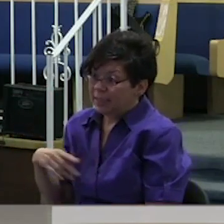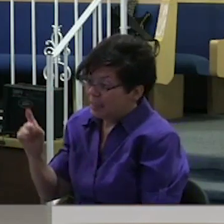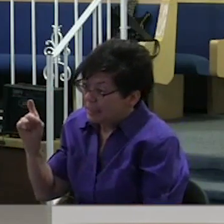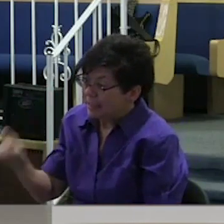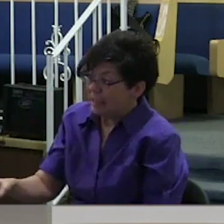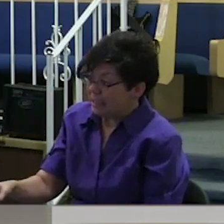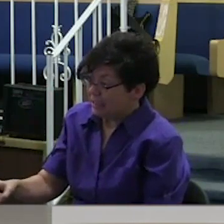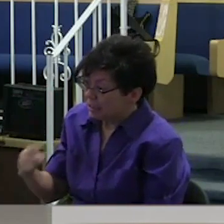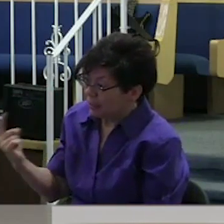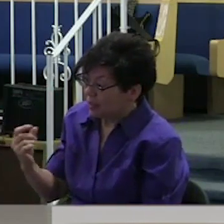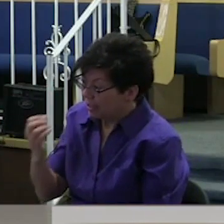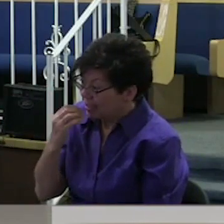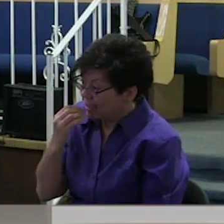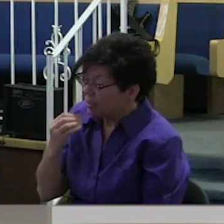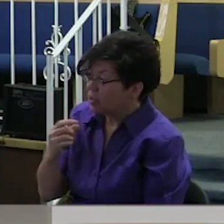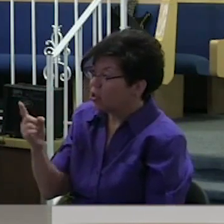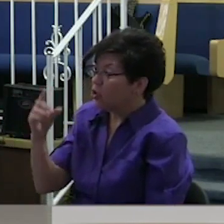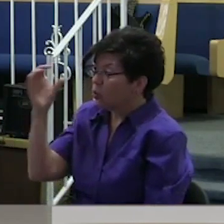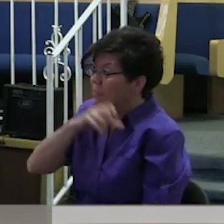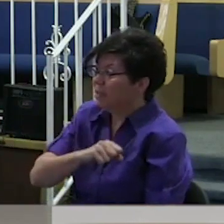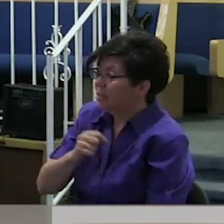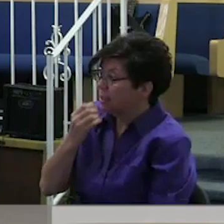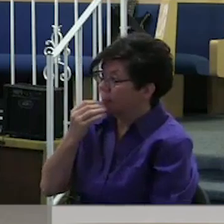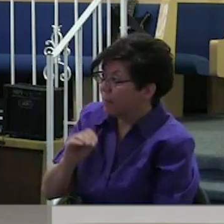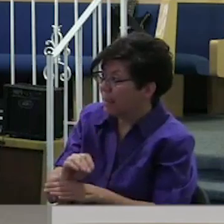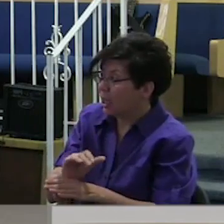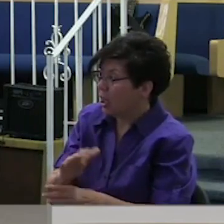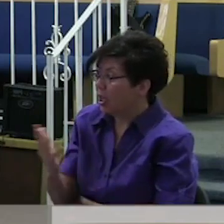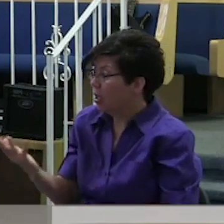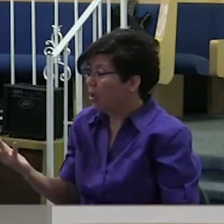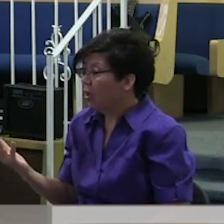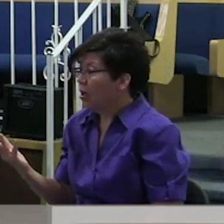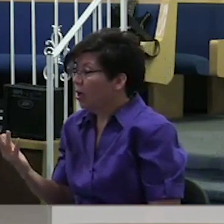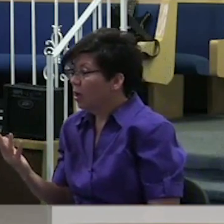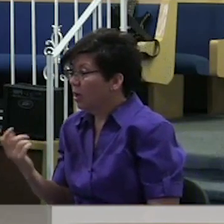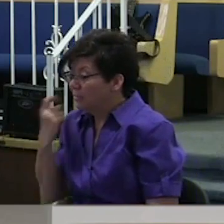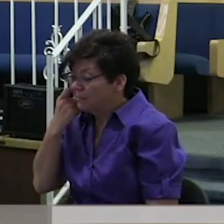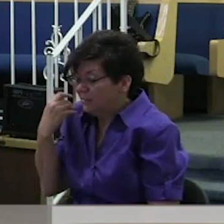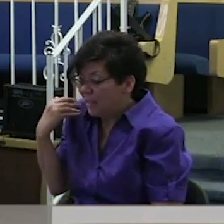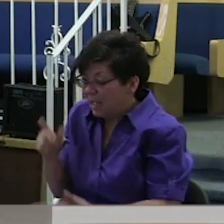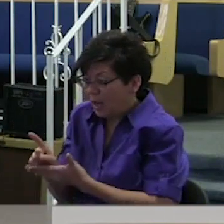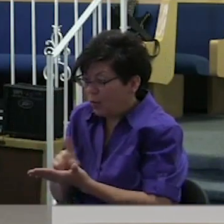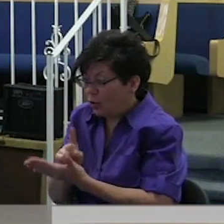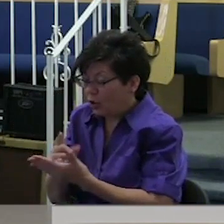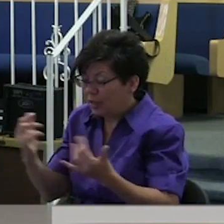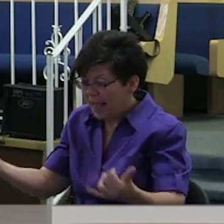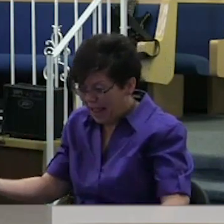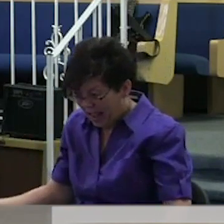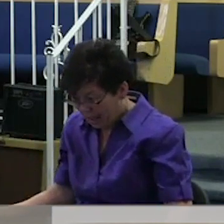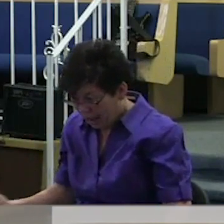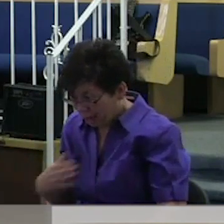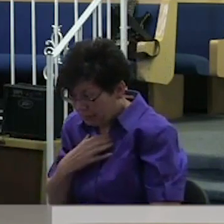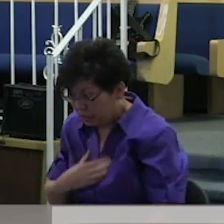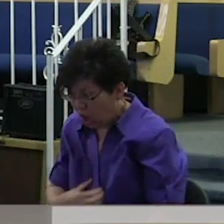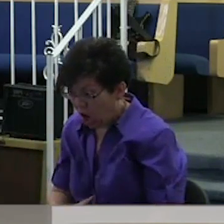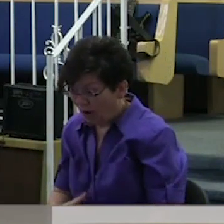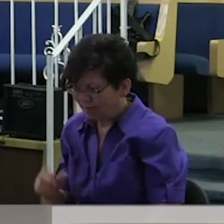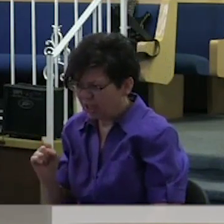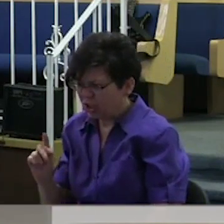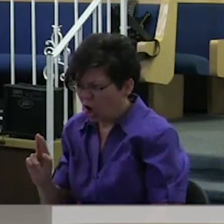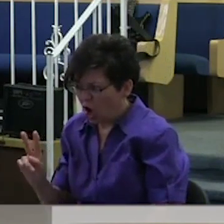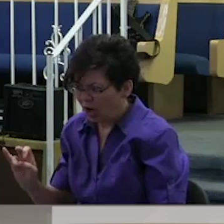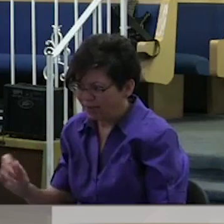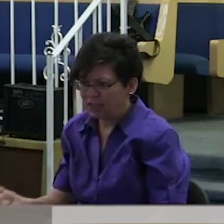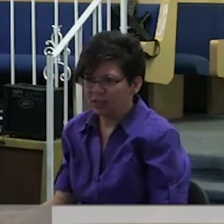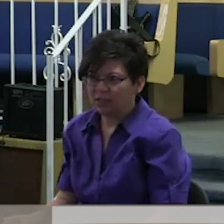for something to eat because you might have missed a meal in the past hour. And so now I'm starving.